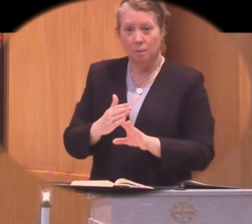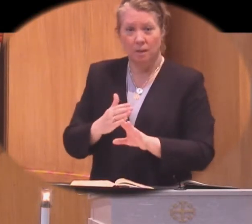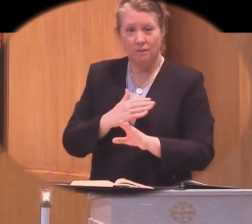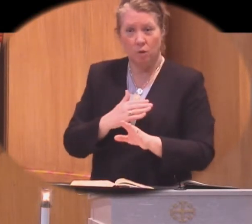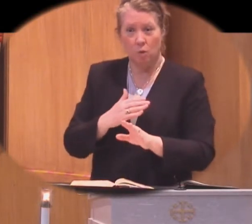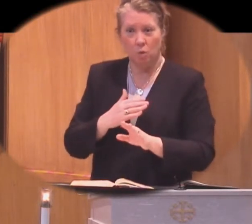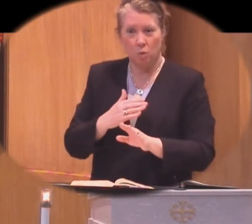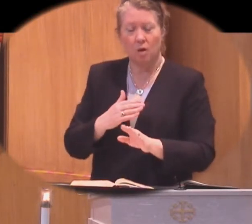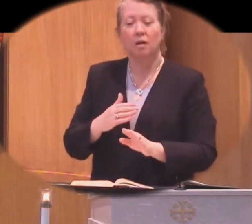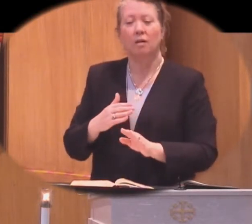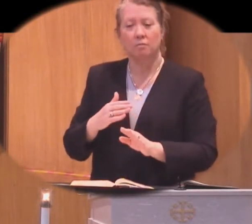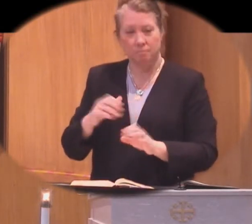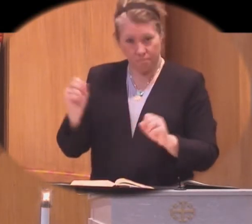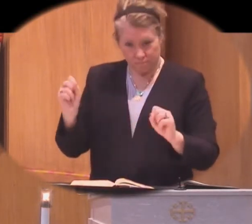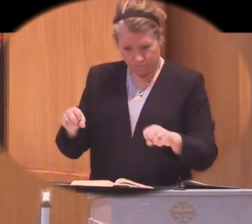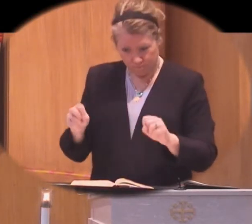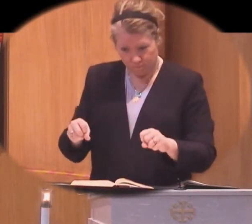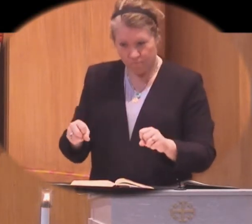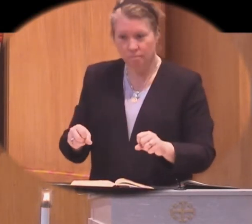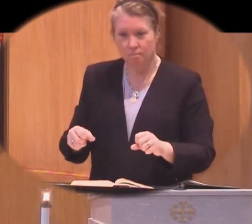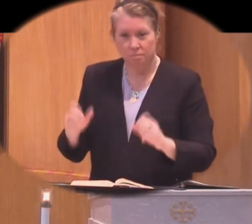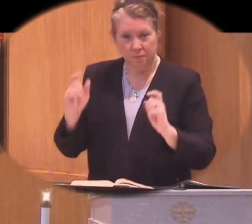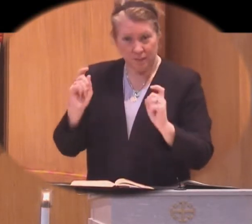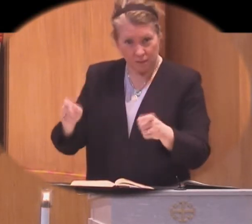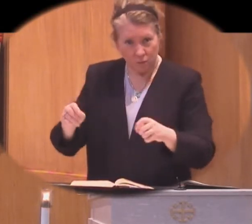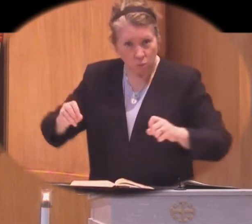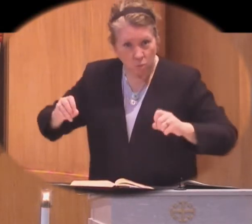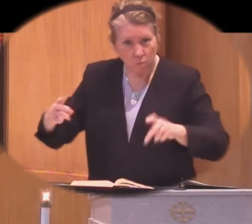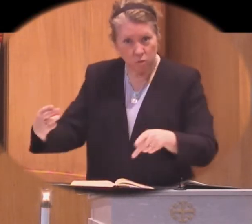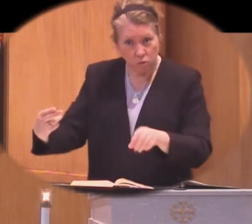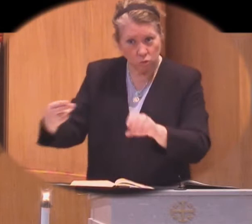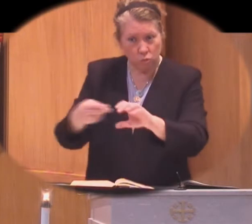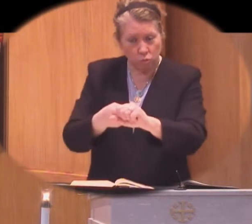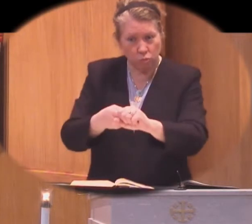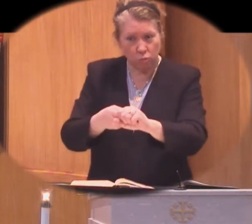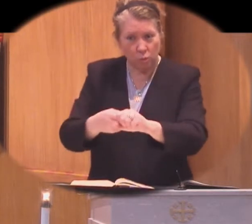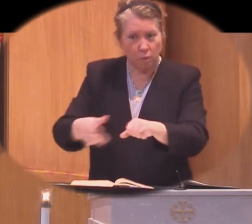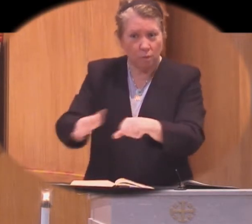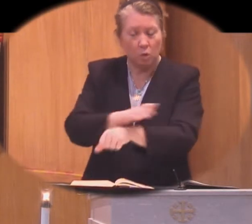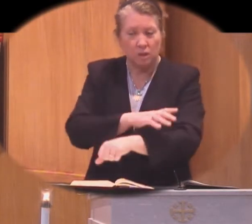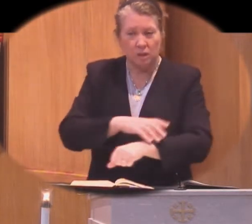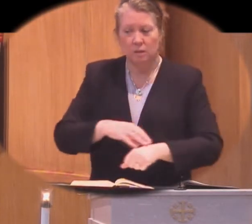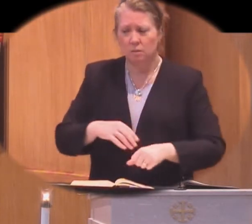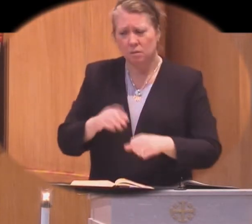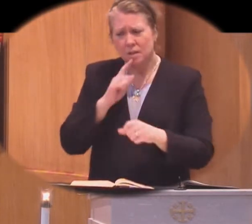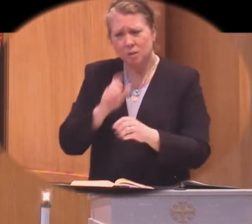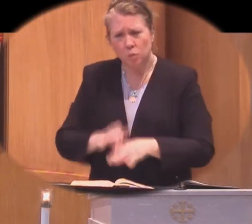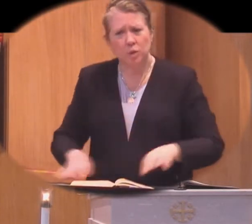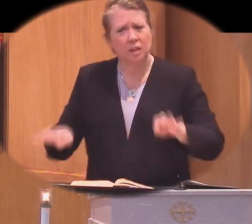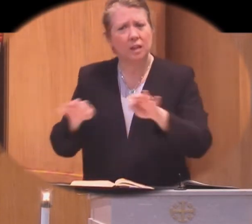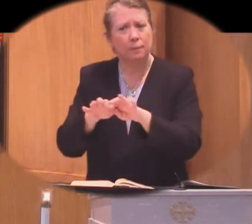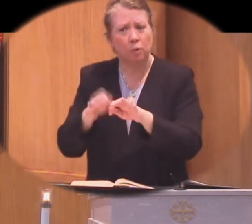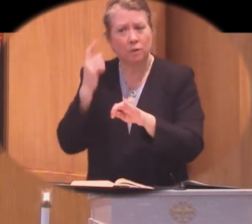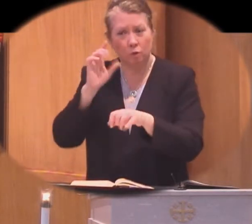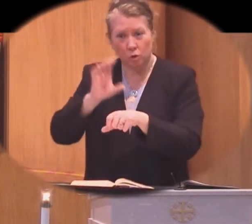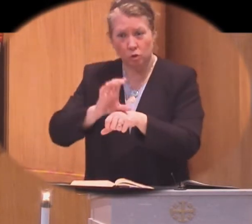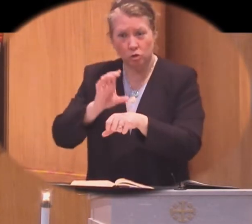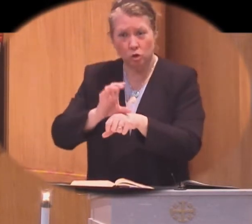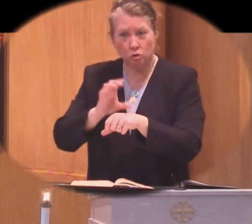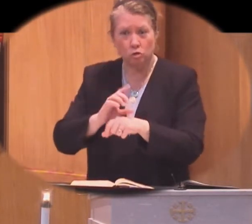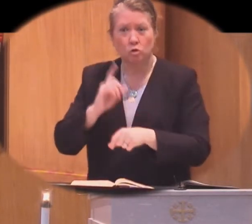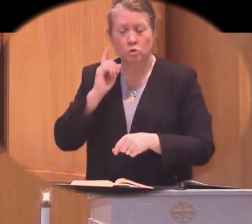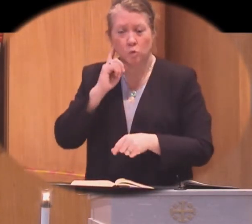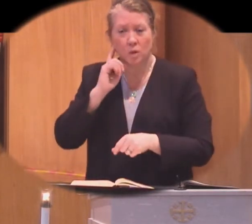your request to share fully in the Church's sacraments, it is important that the Church hear the testimony of